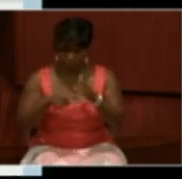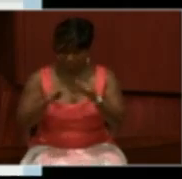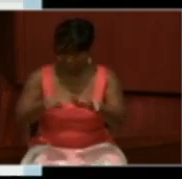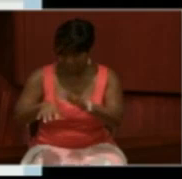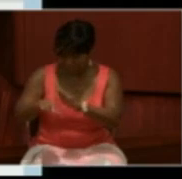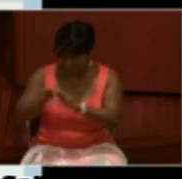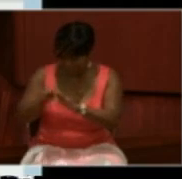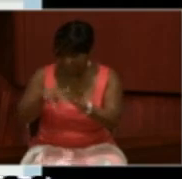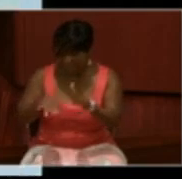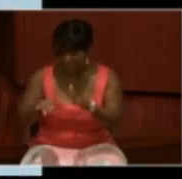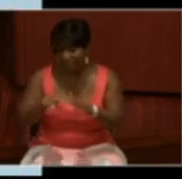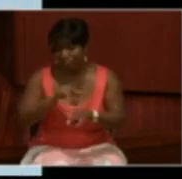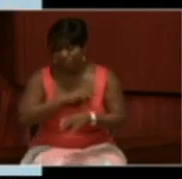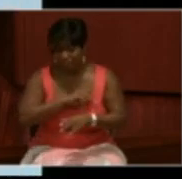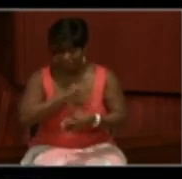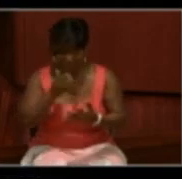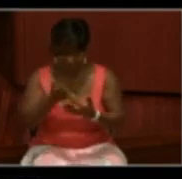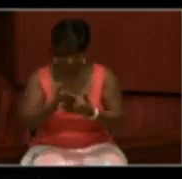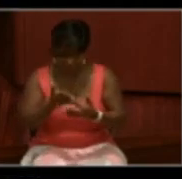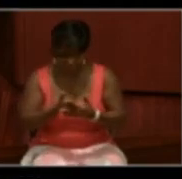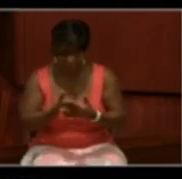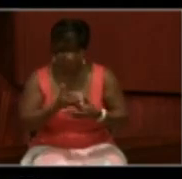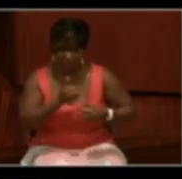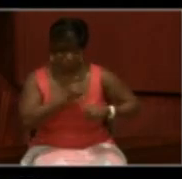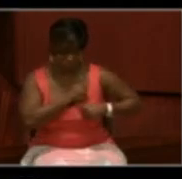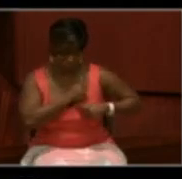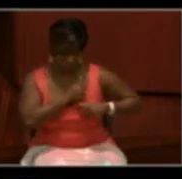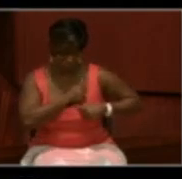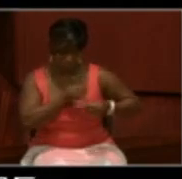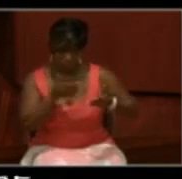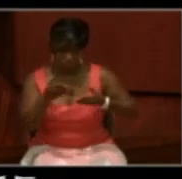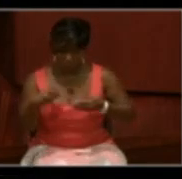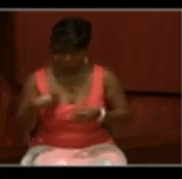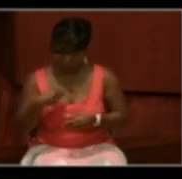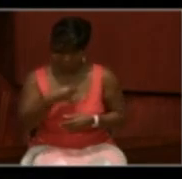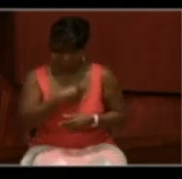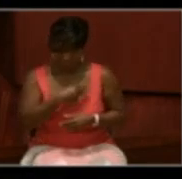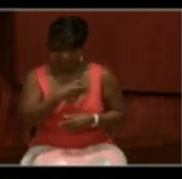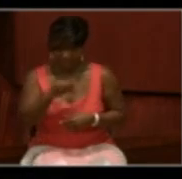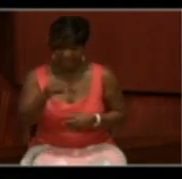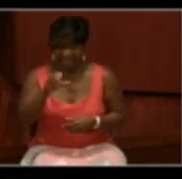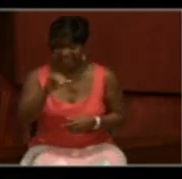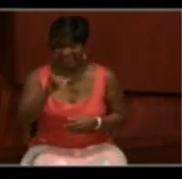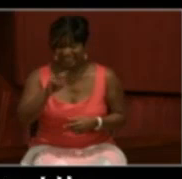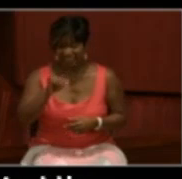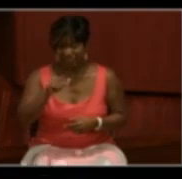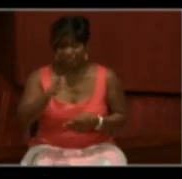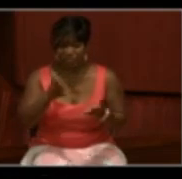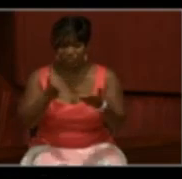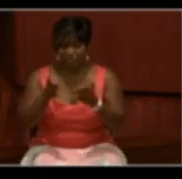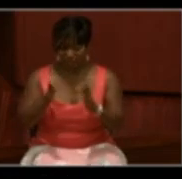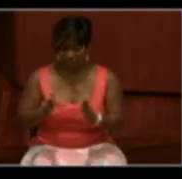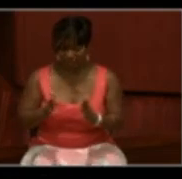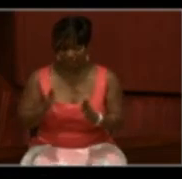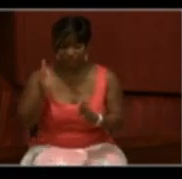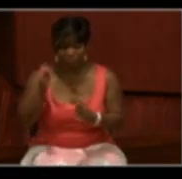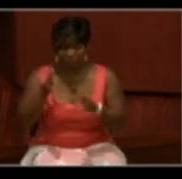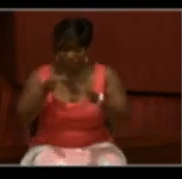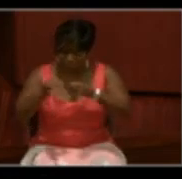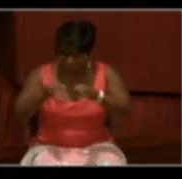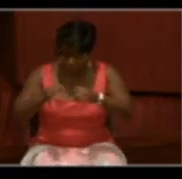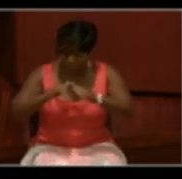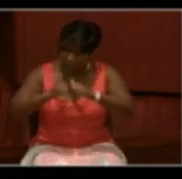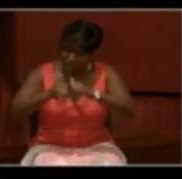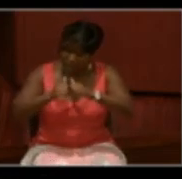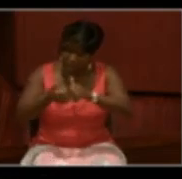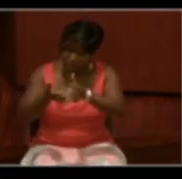military service records, military service members, and civil servants. They will also be telling you how